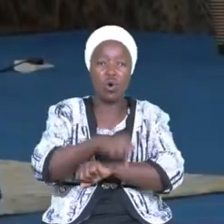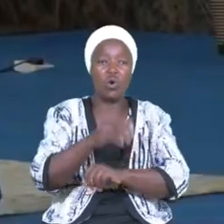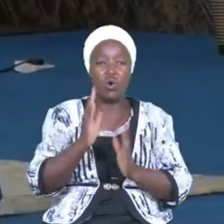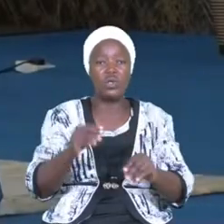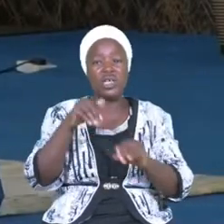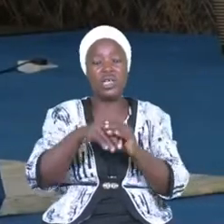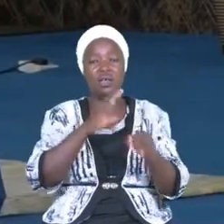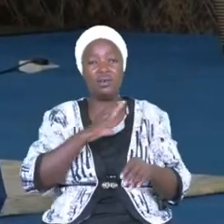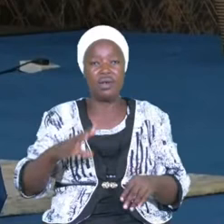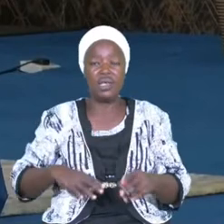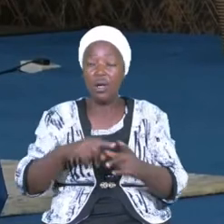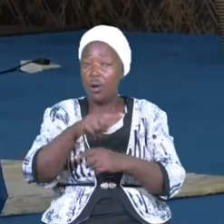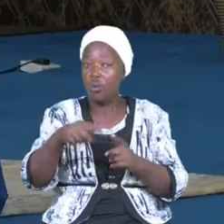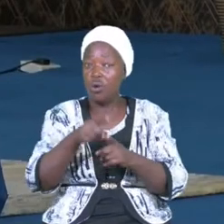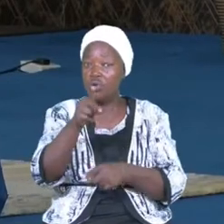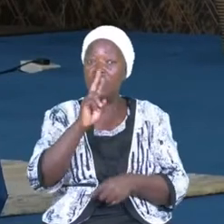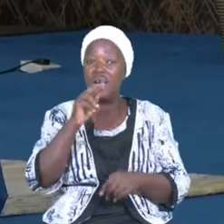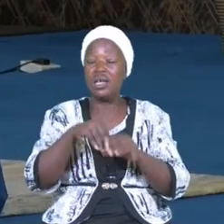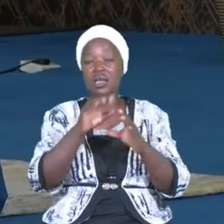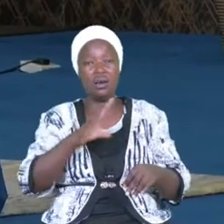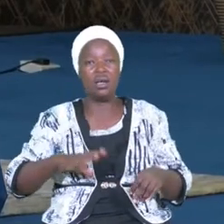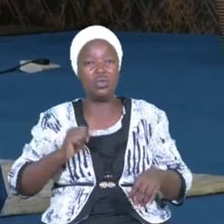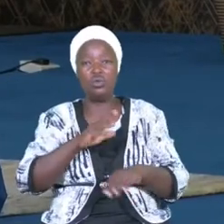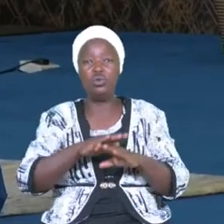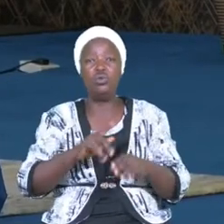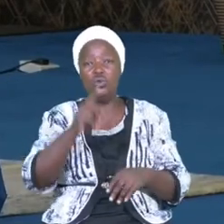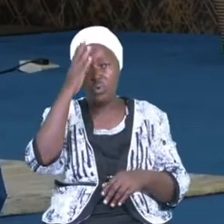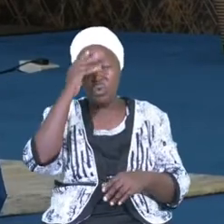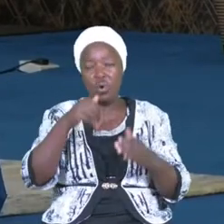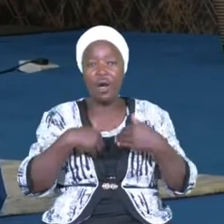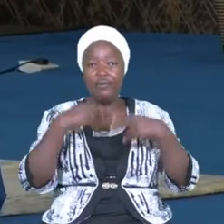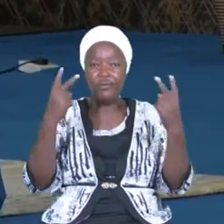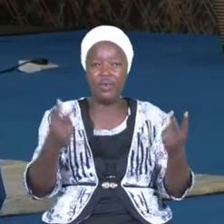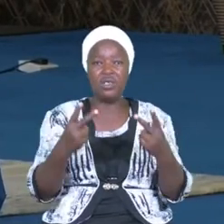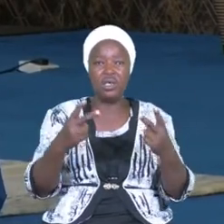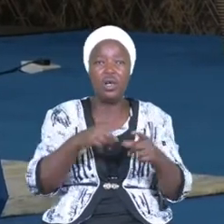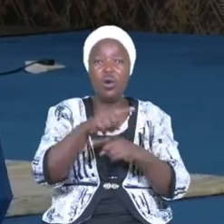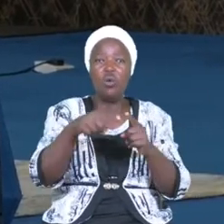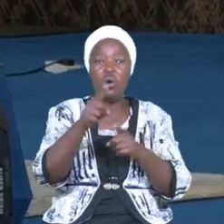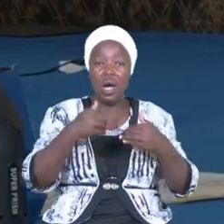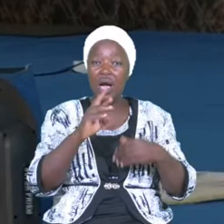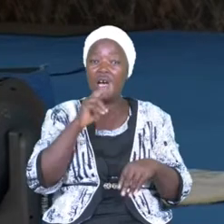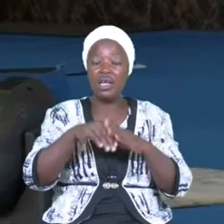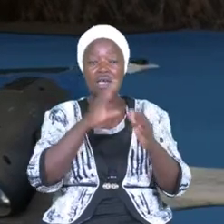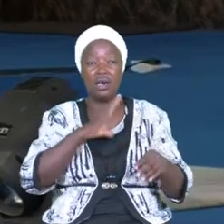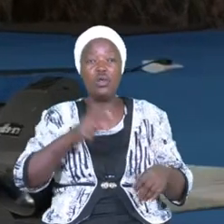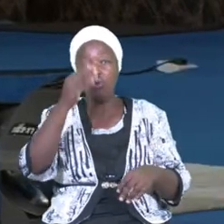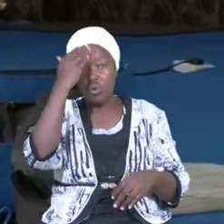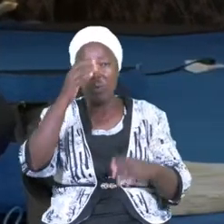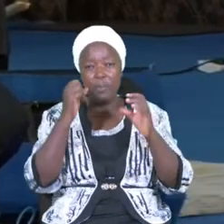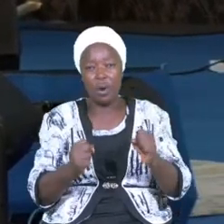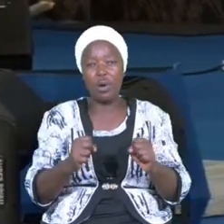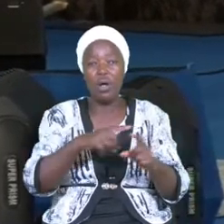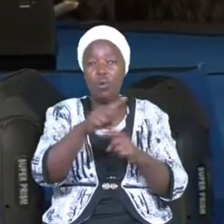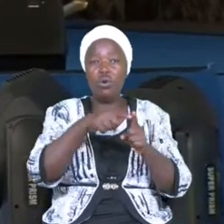are in Christ, you know victory. When you are in Christ, you know power. When you are in Christ, you know